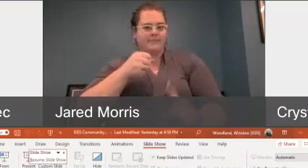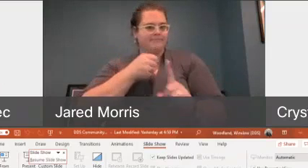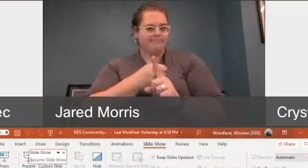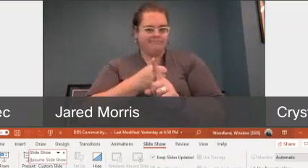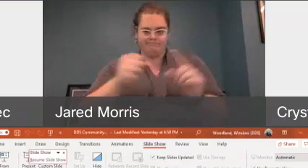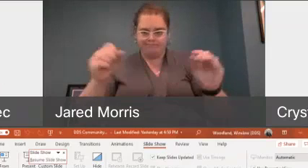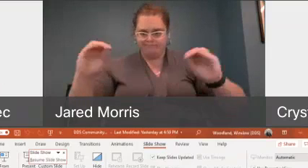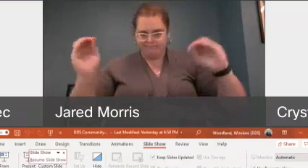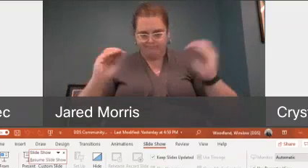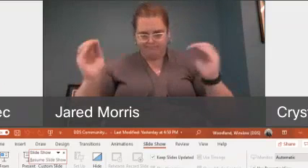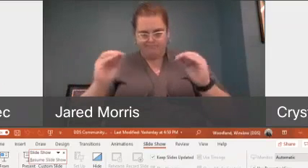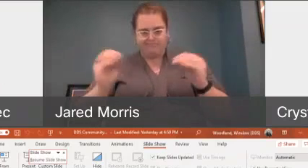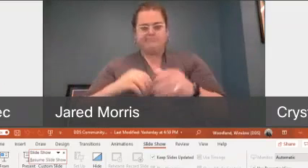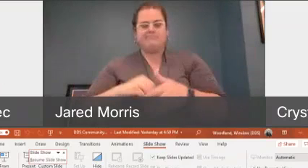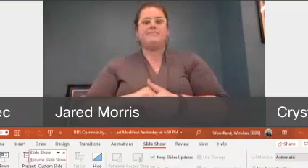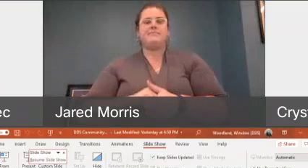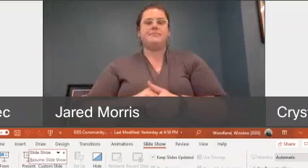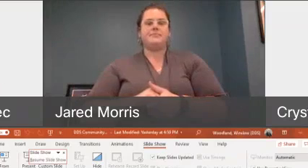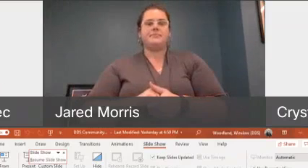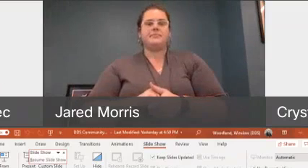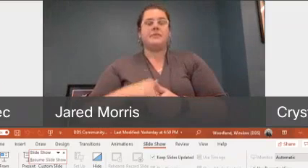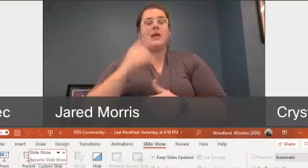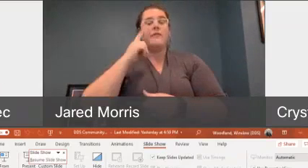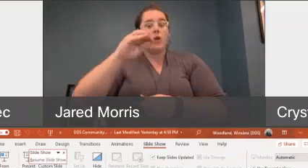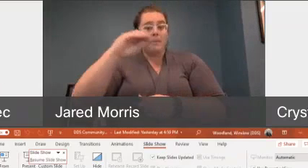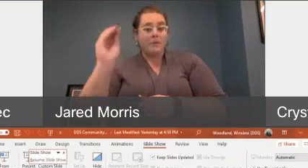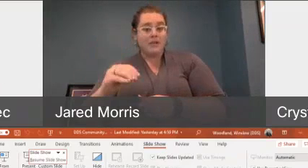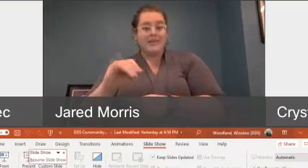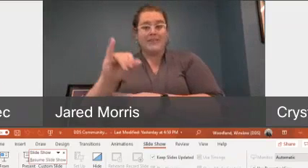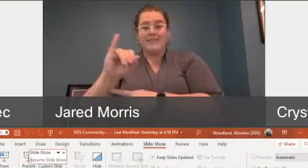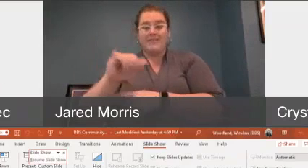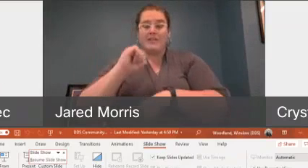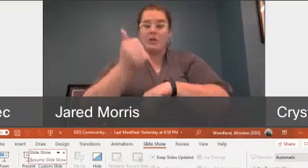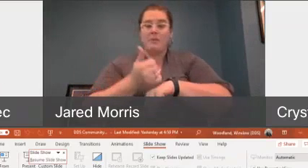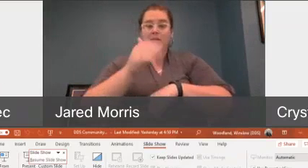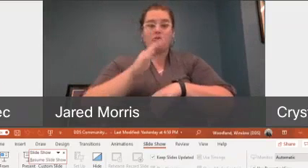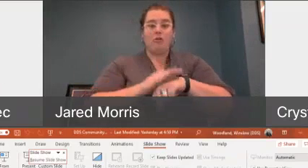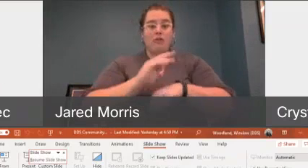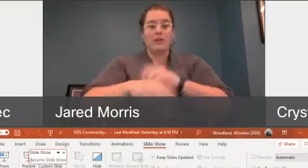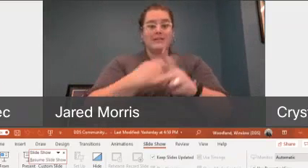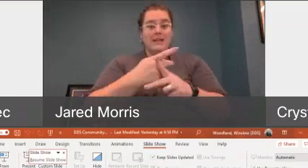And percentages of infection by placement type. Did my screen change over?